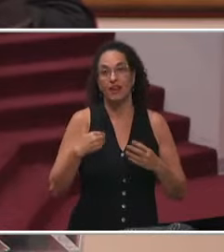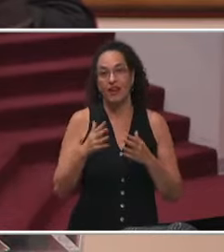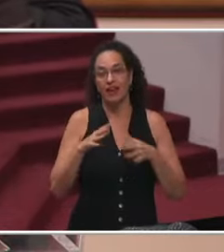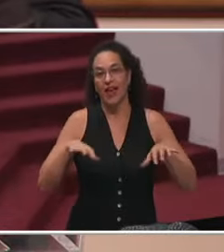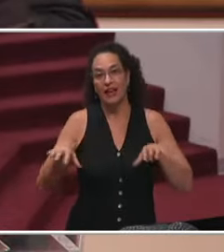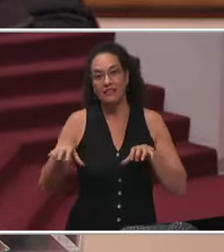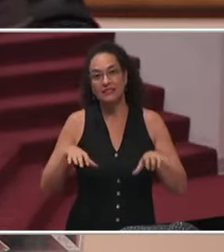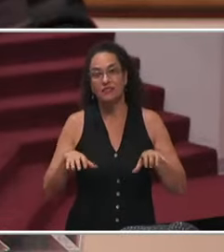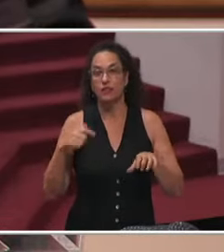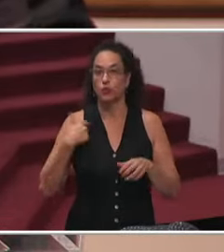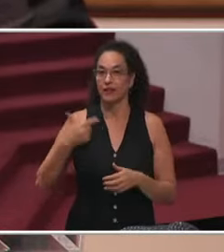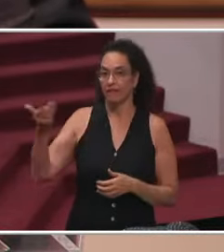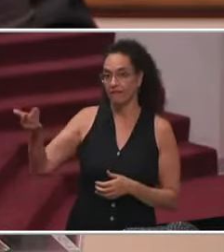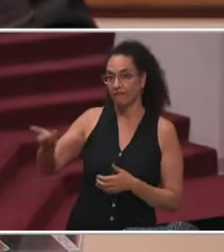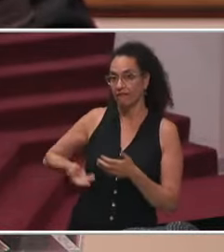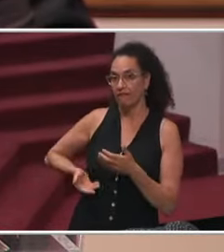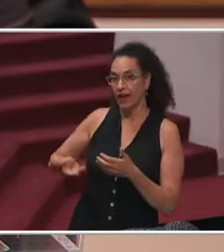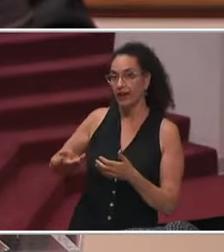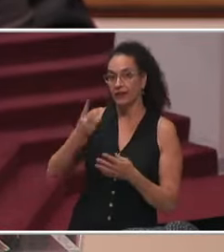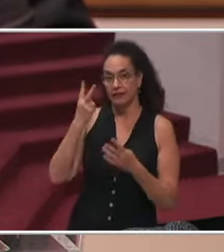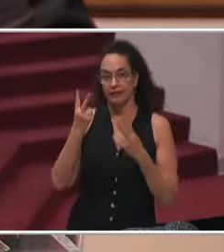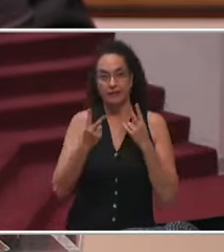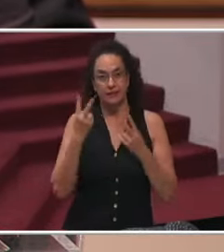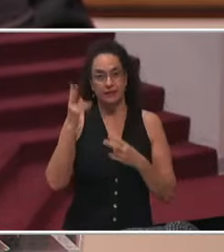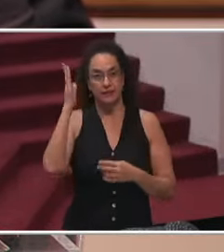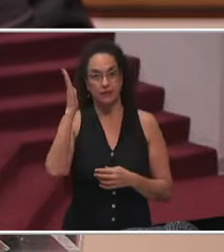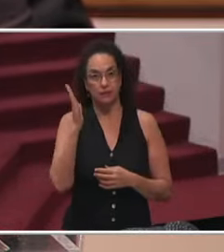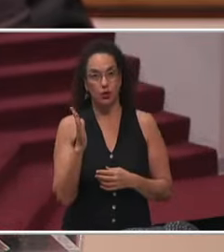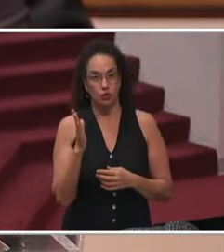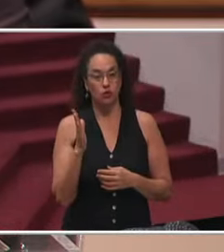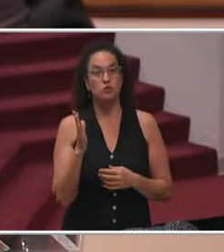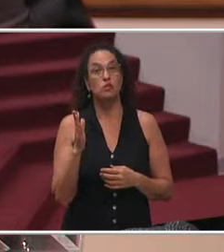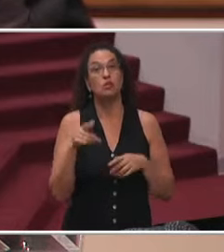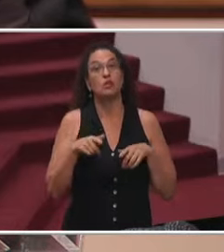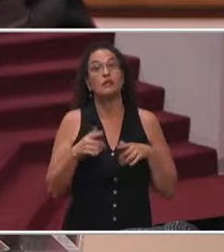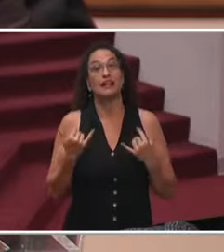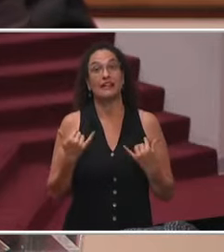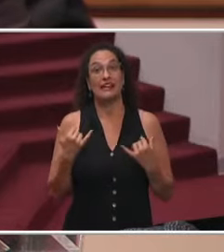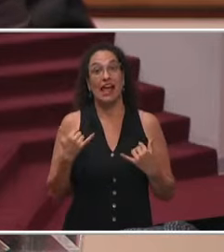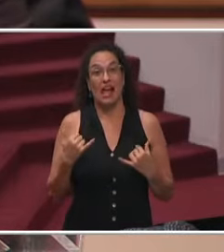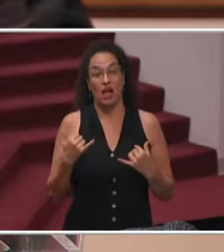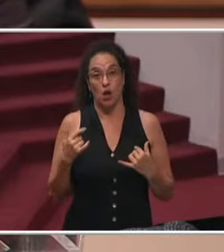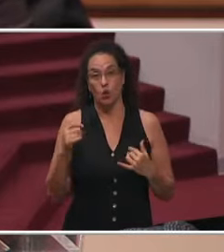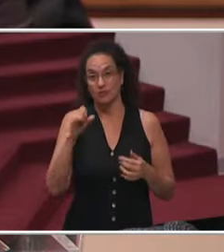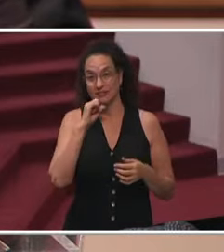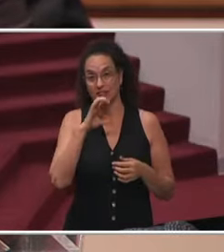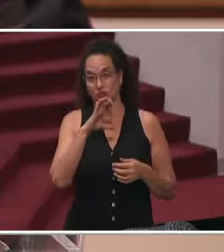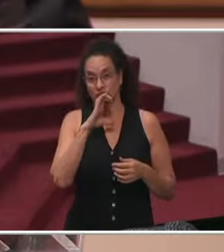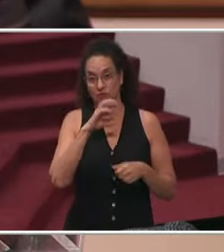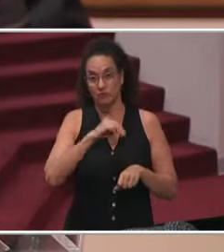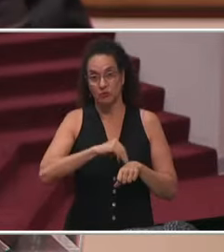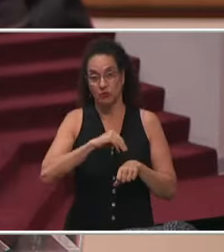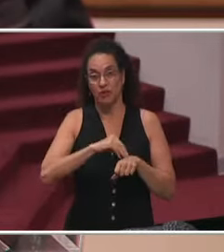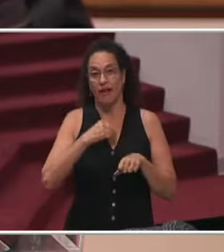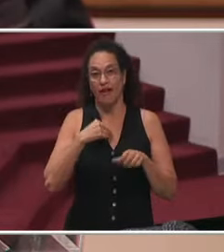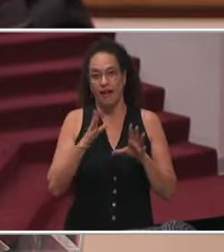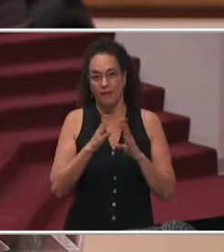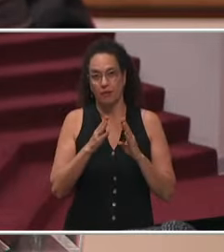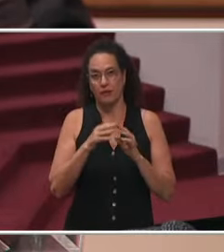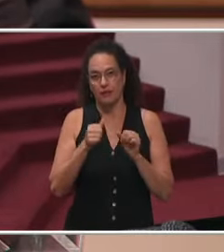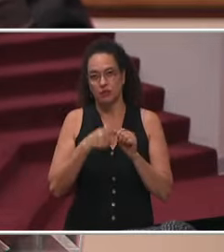had guest speakers. Currently, the seniors ministry meets the third Wednesday of each month at 1